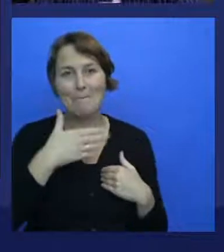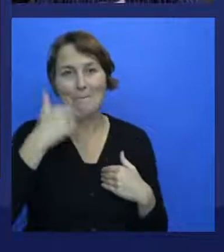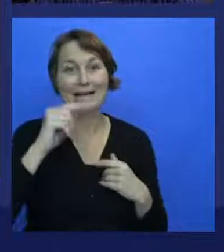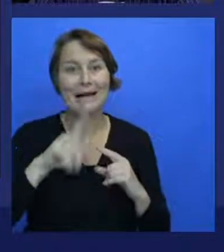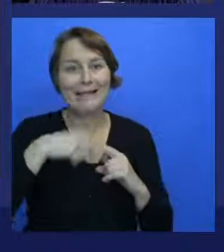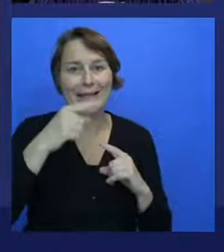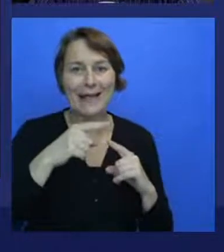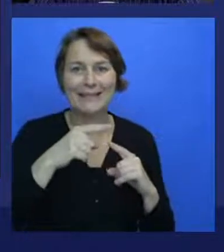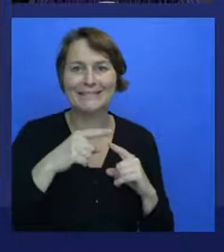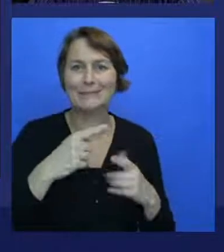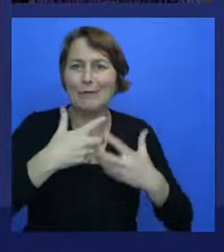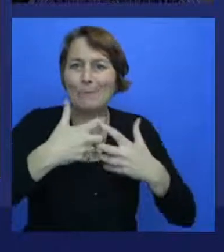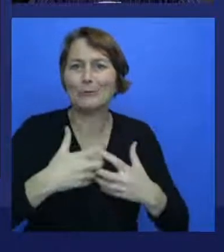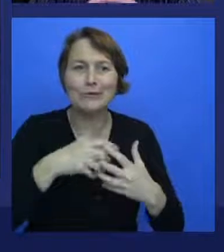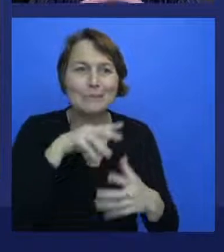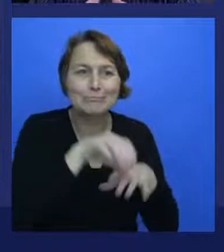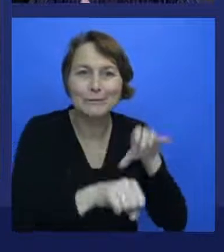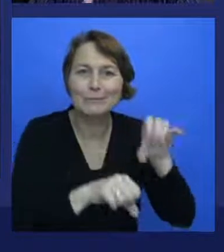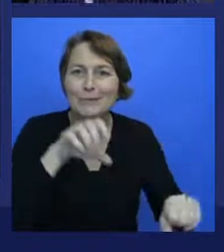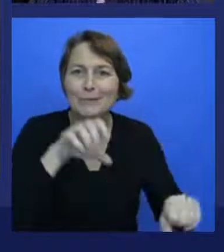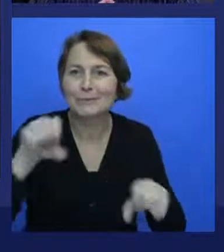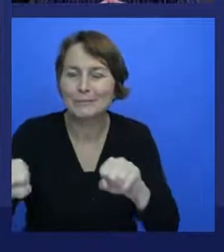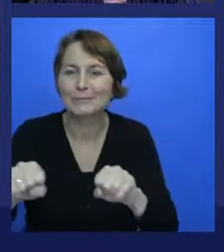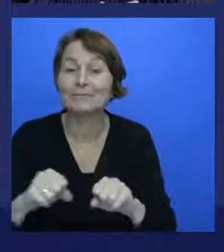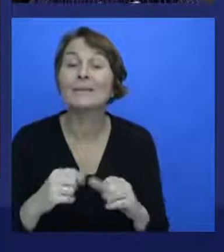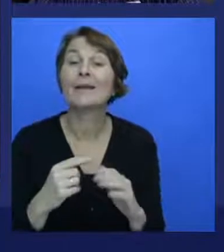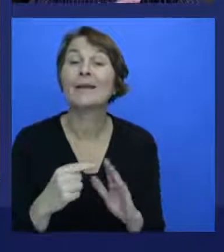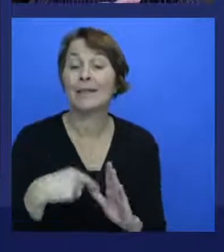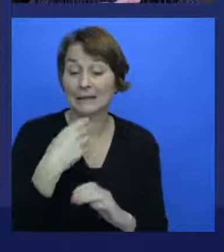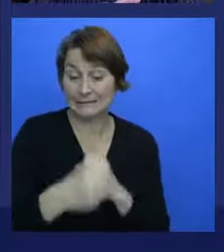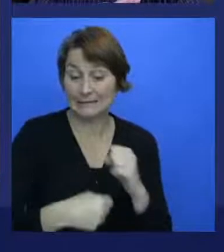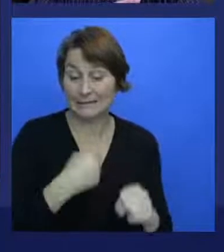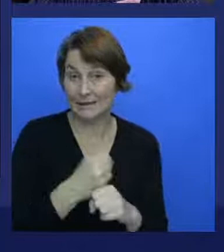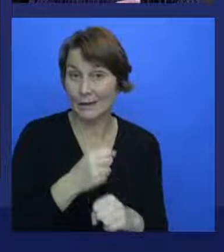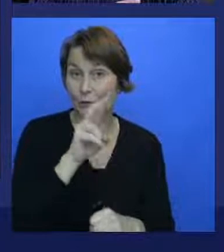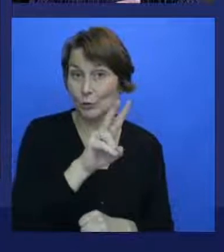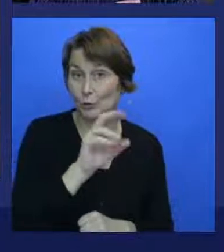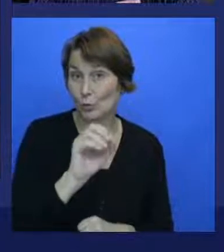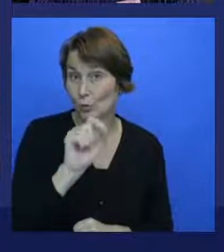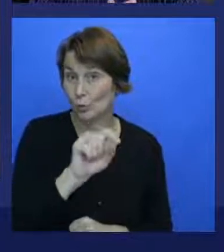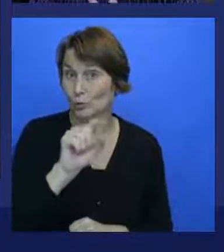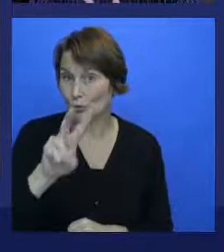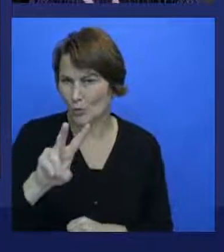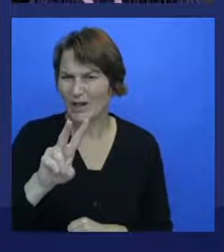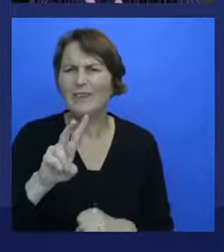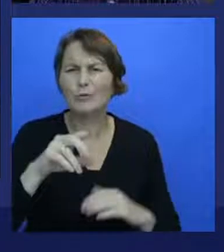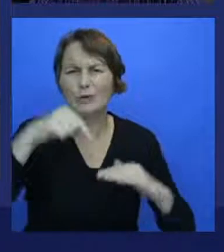group in 2012 implemented a deep convoluted neural network. And they